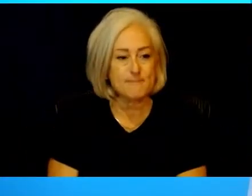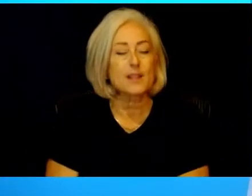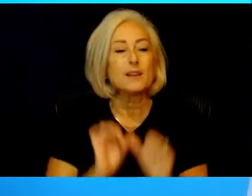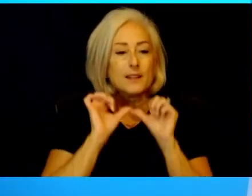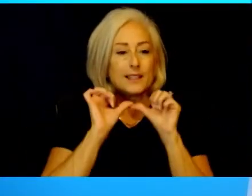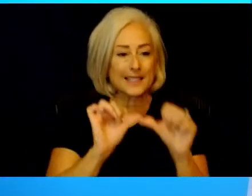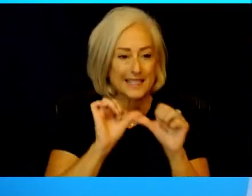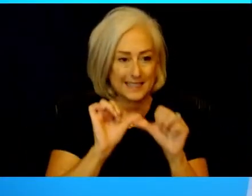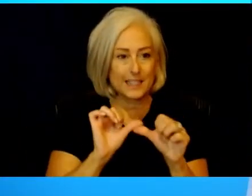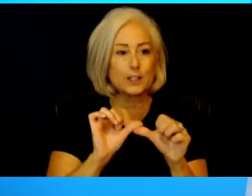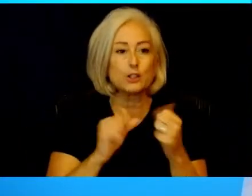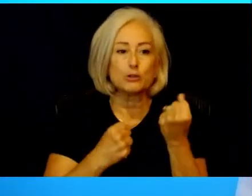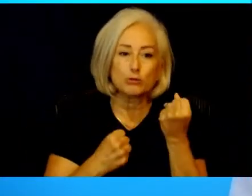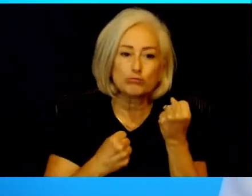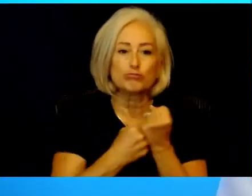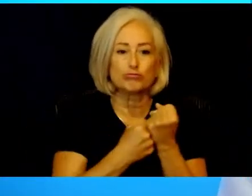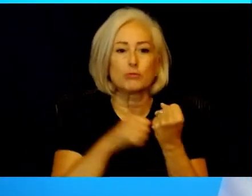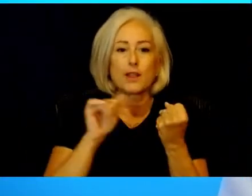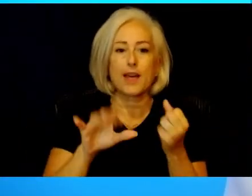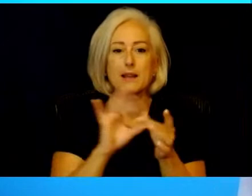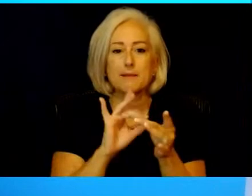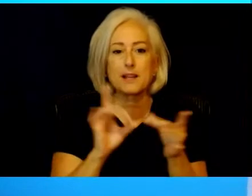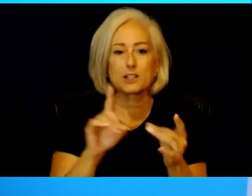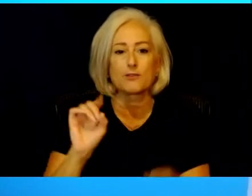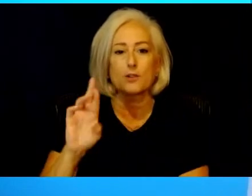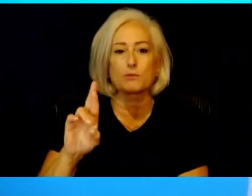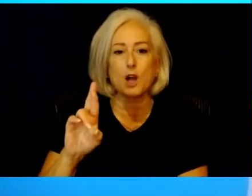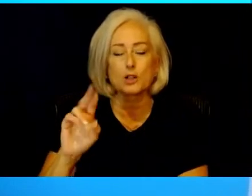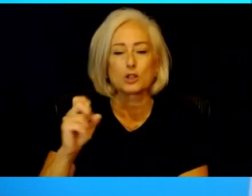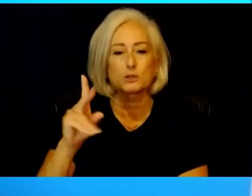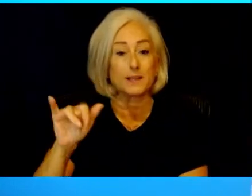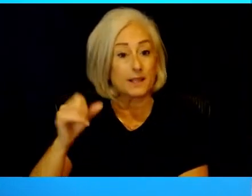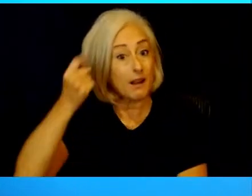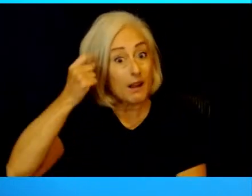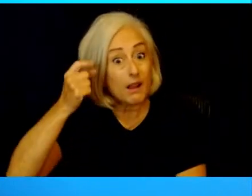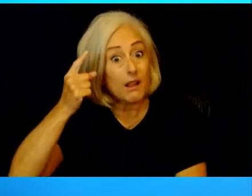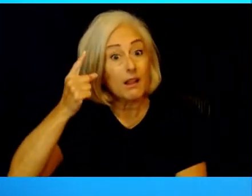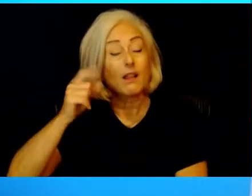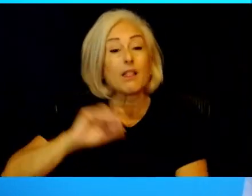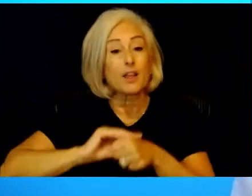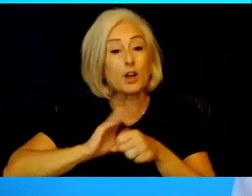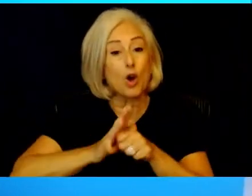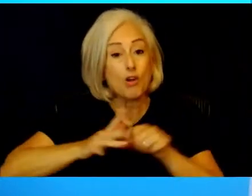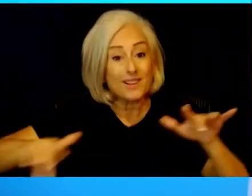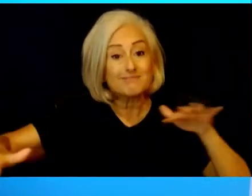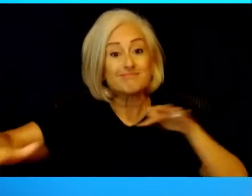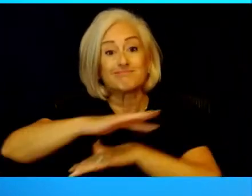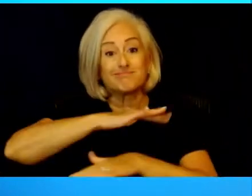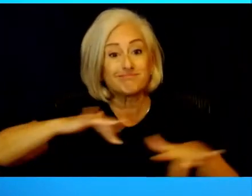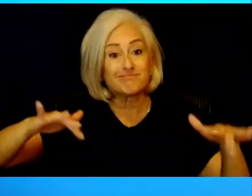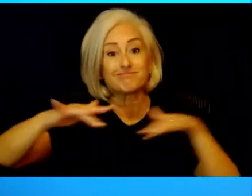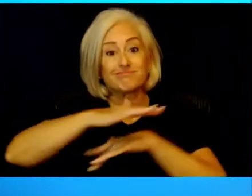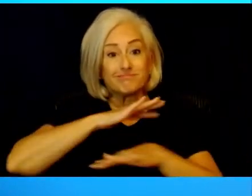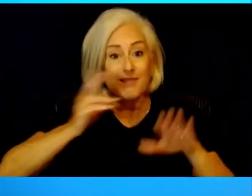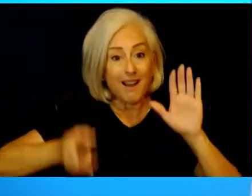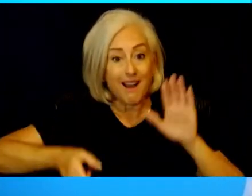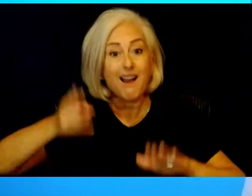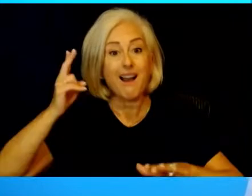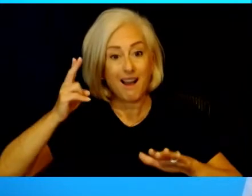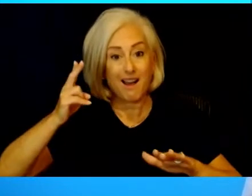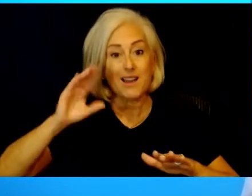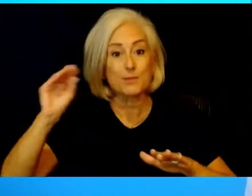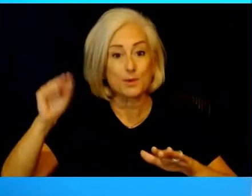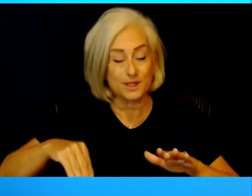that message that Dr. Schmidtke gave. Understand the virus is circulating in a quite high amount right now. It has been. We have seen